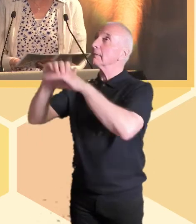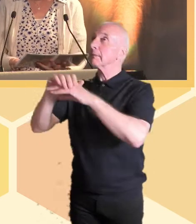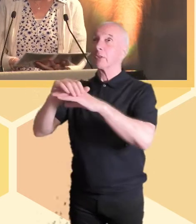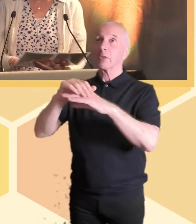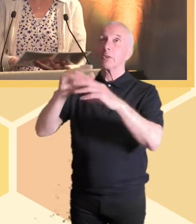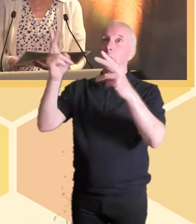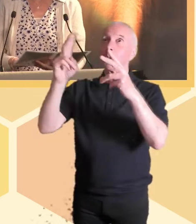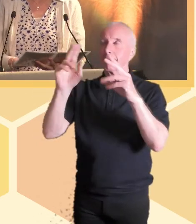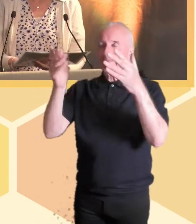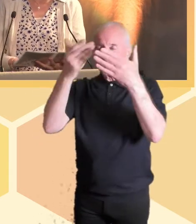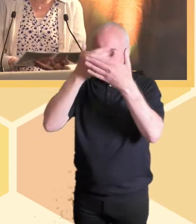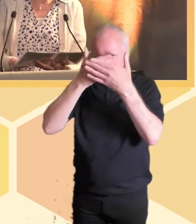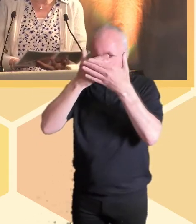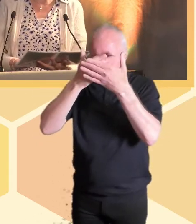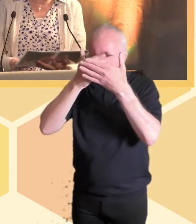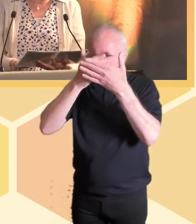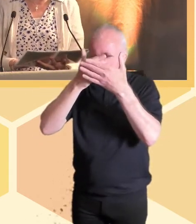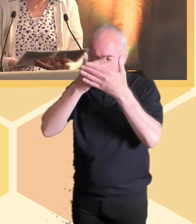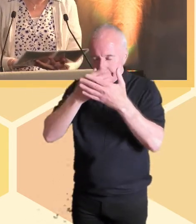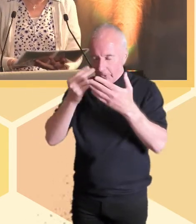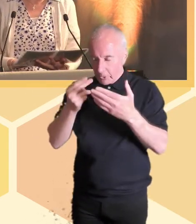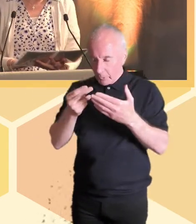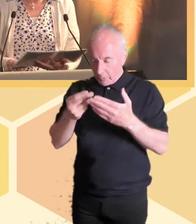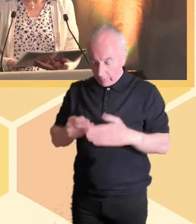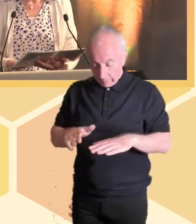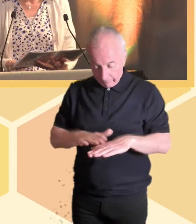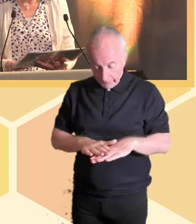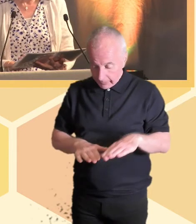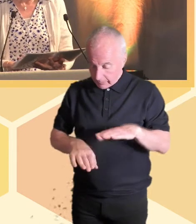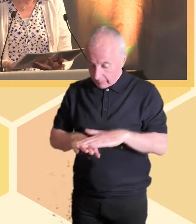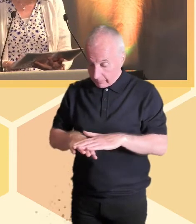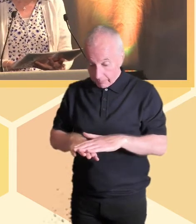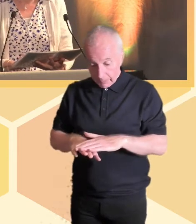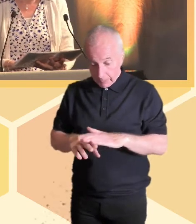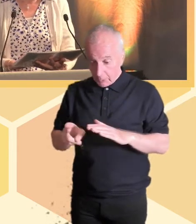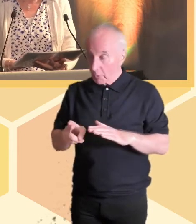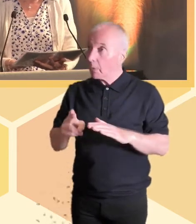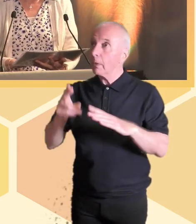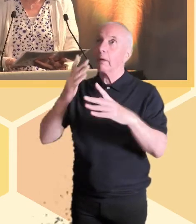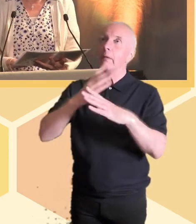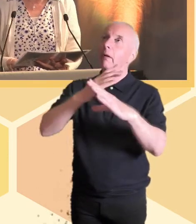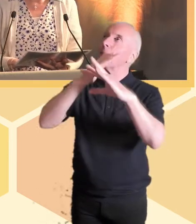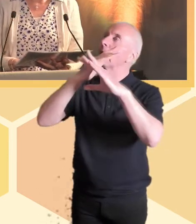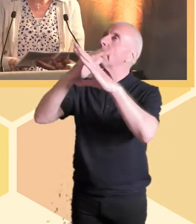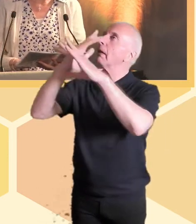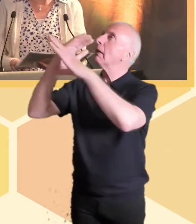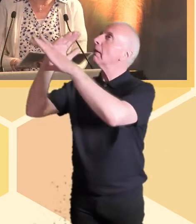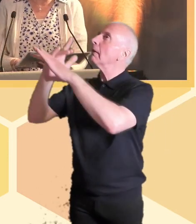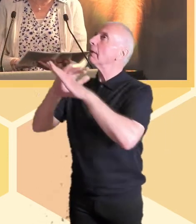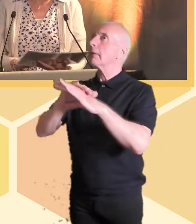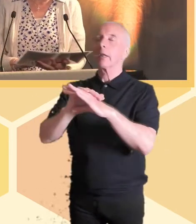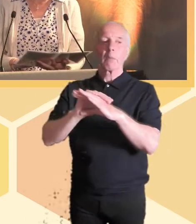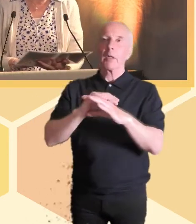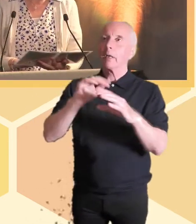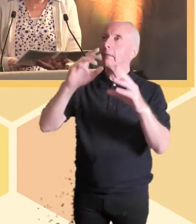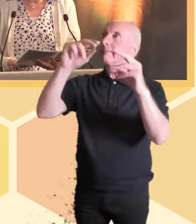they covered their faces, and with 2 they covered their feet, and with 2 they were flying. And they were calling to